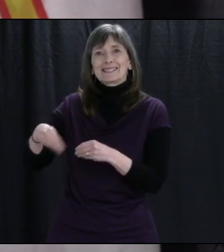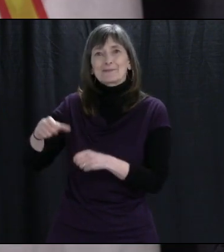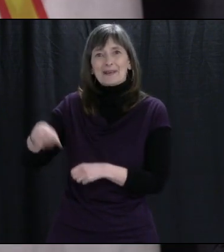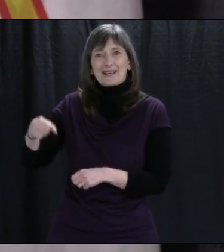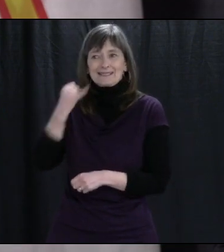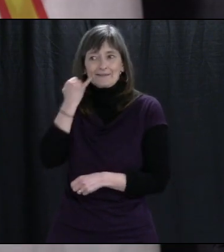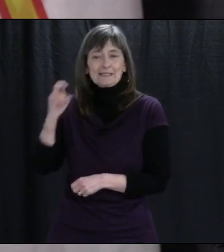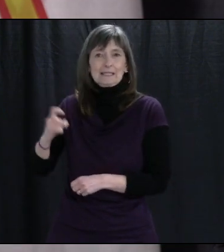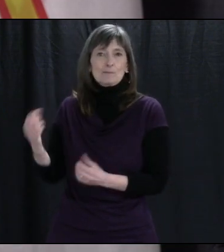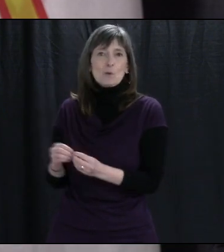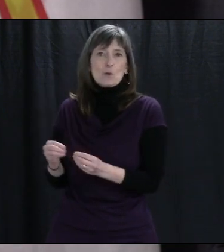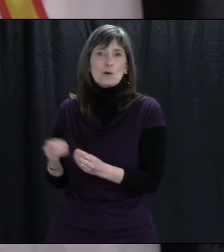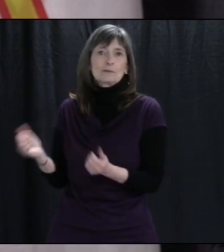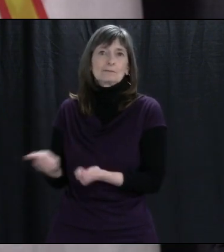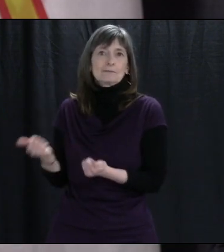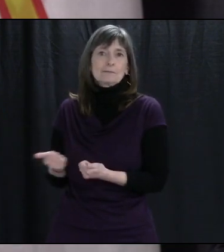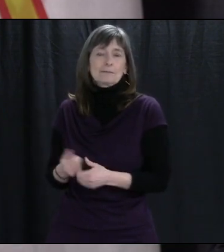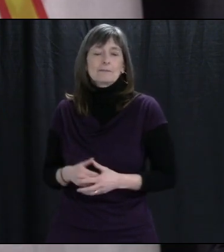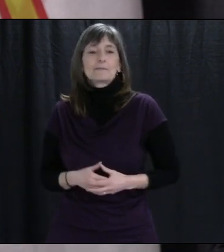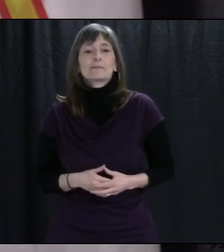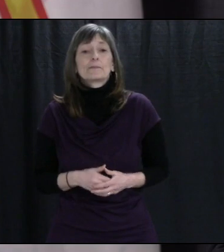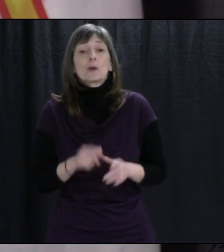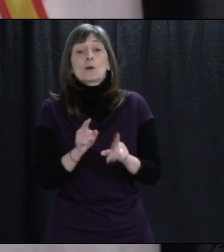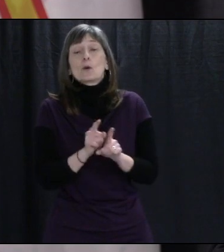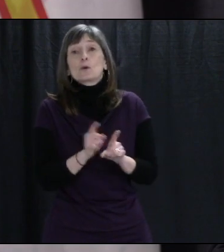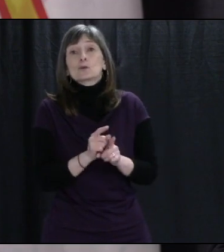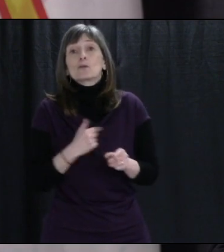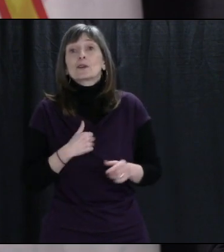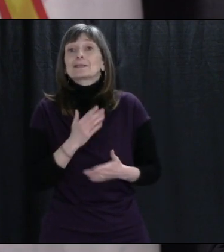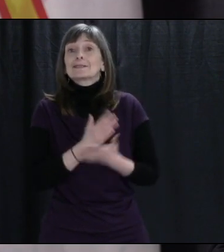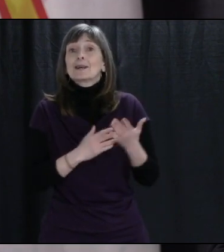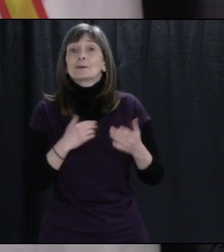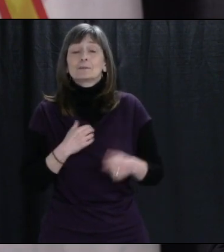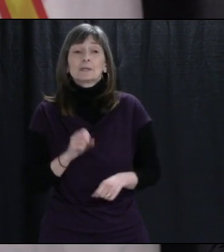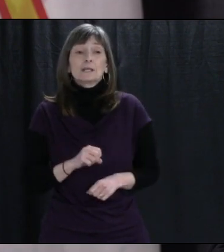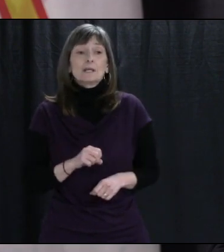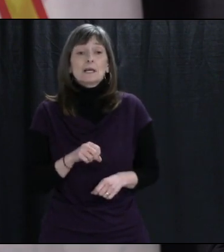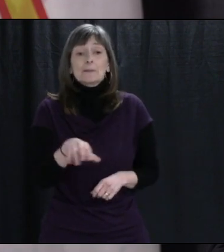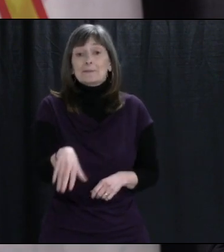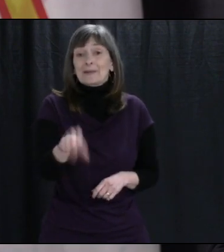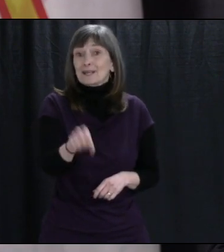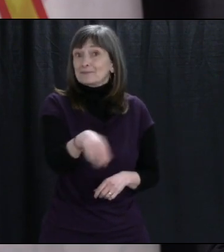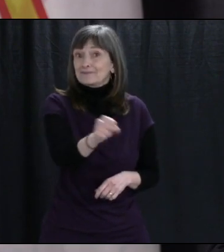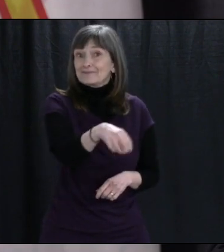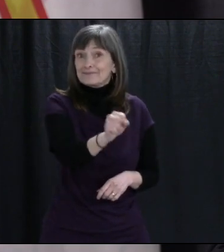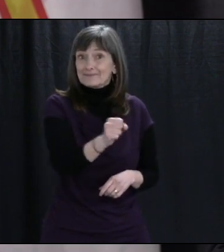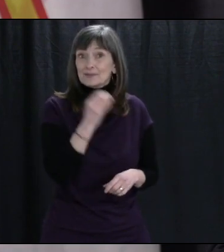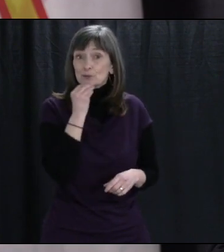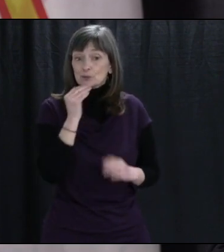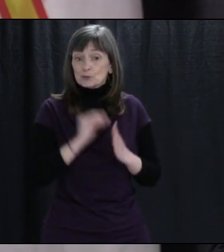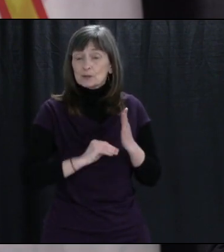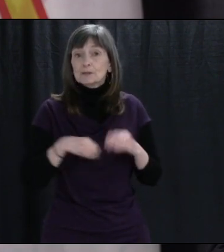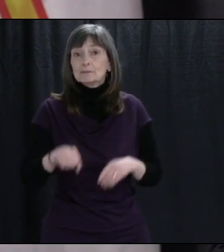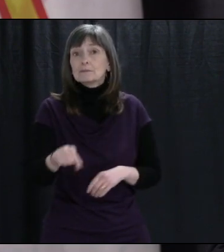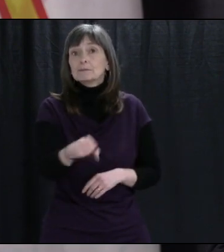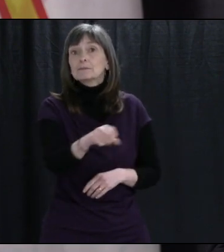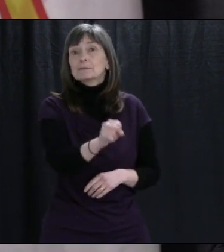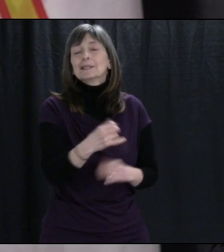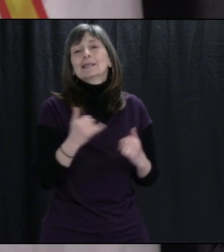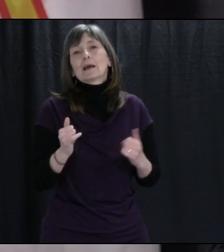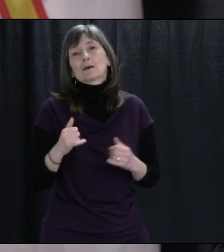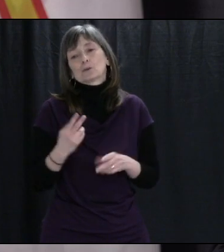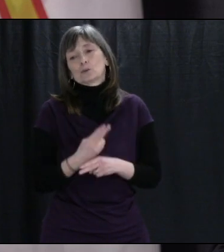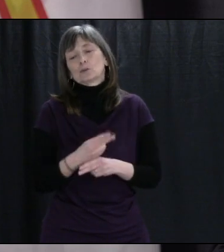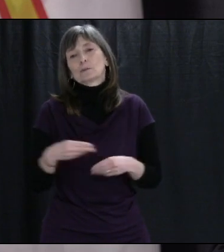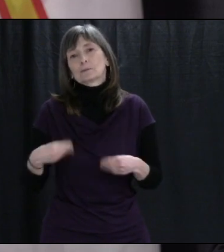And we also know that with deliveries and as pickups, I should say, in advance, and now we'll be able to use plastic bags only.